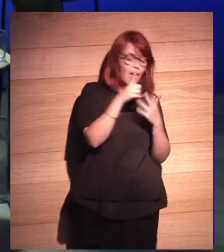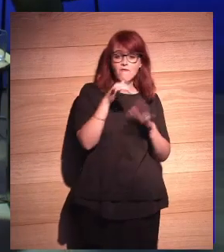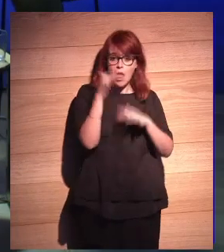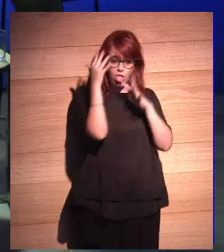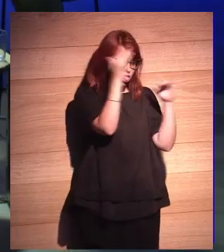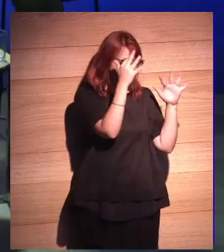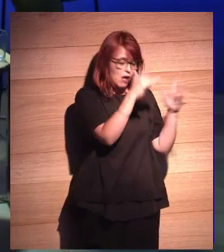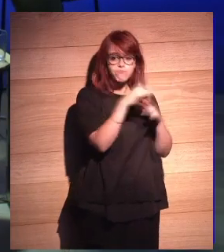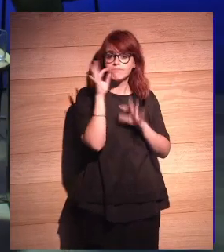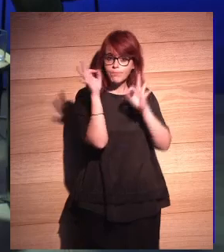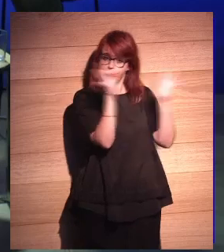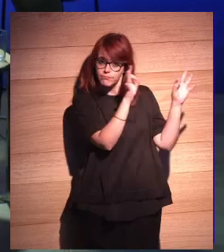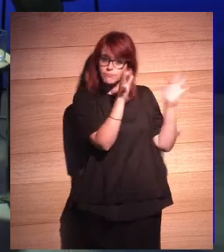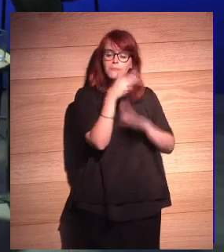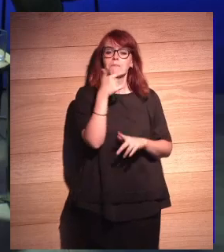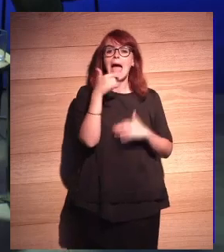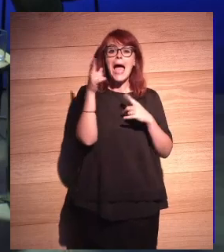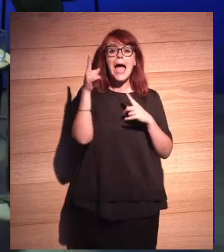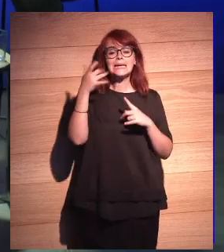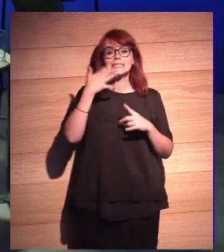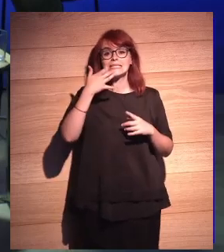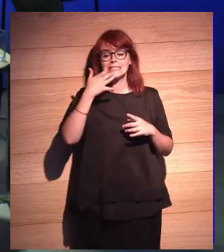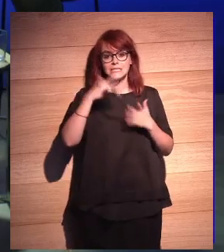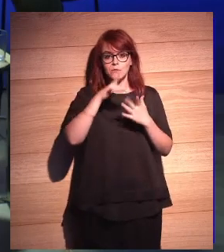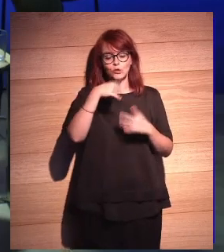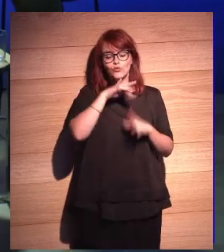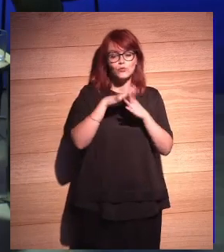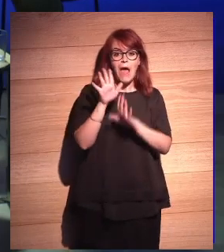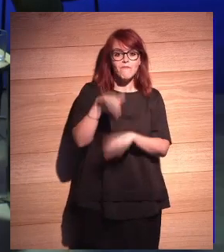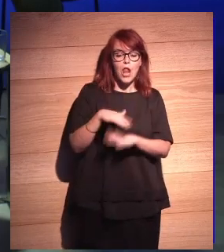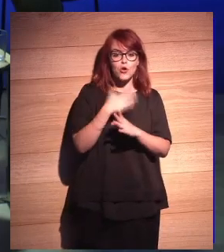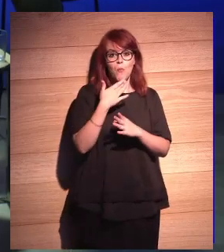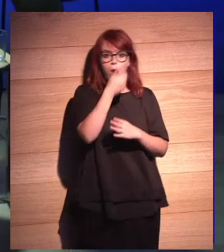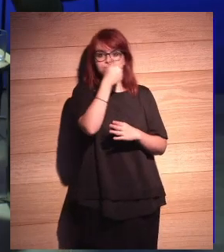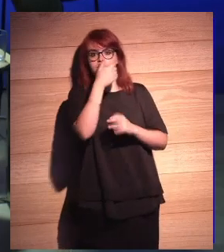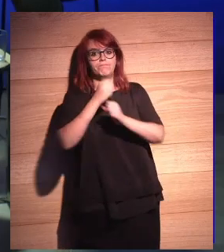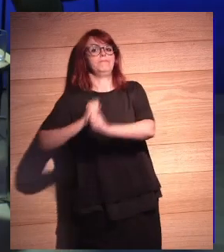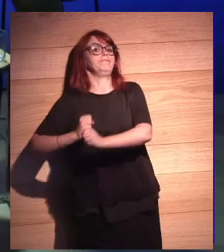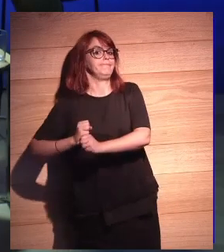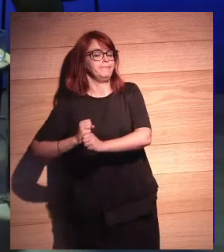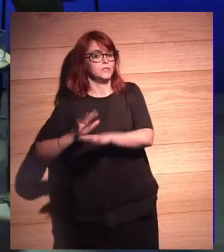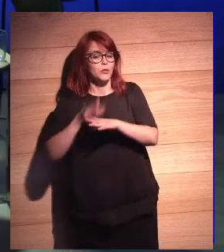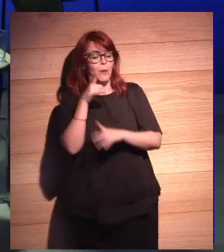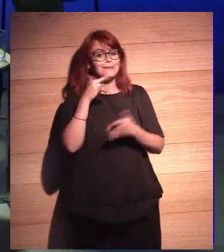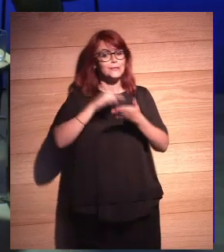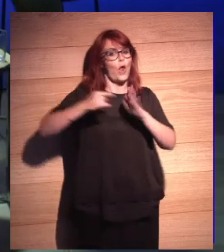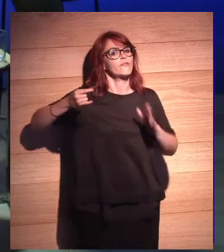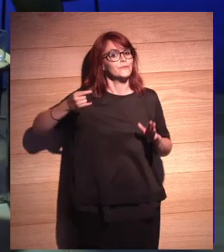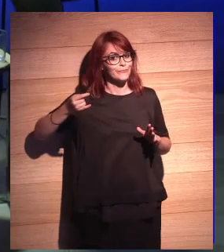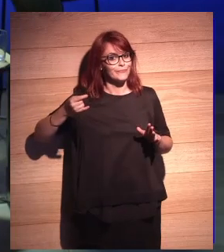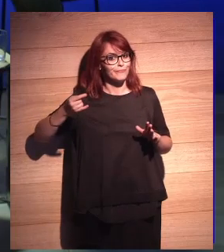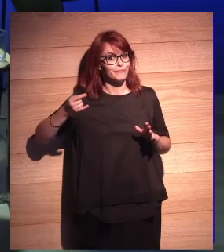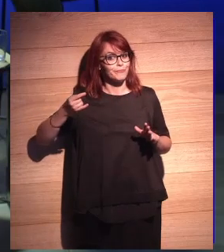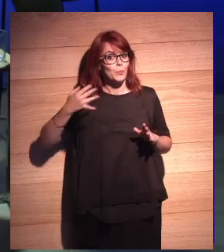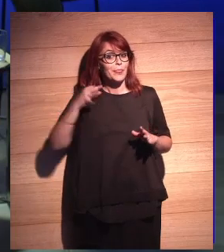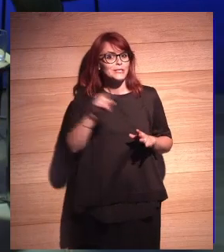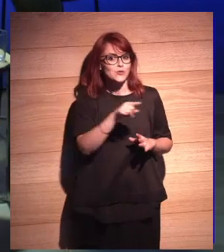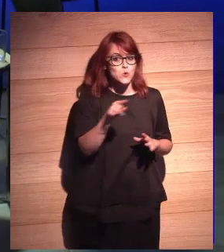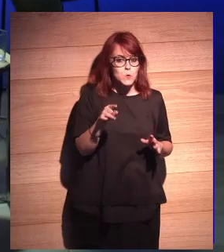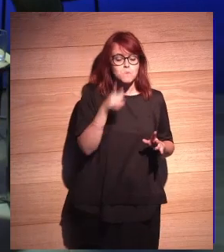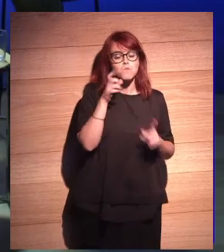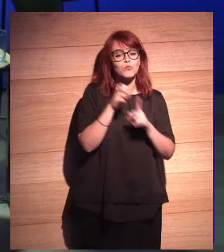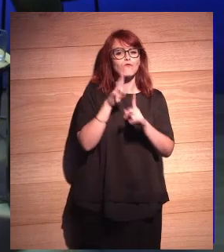watch Netflix or do other things. But at the same time, what you're saying is that we can be hostages to